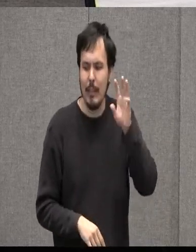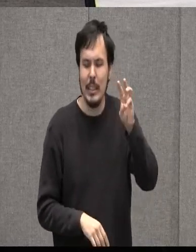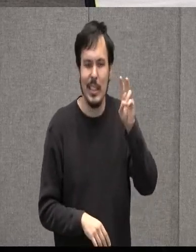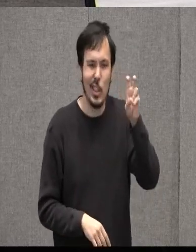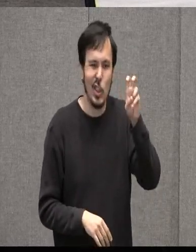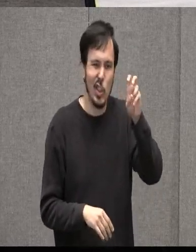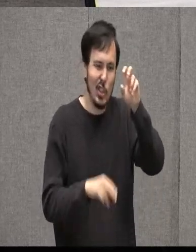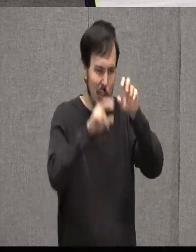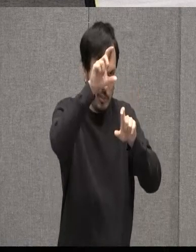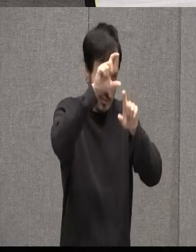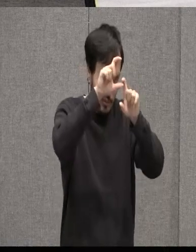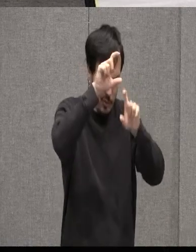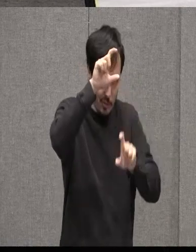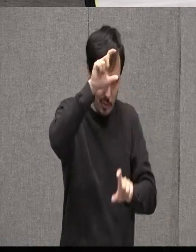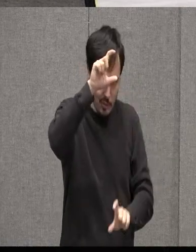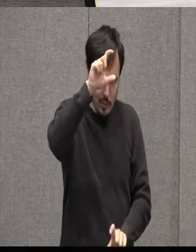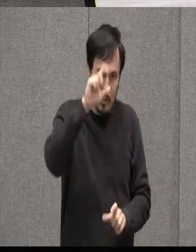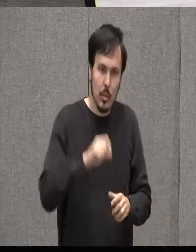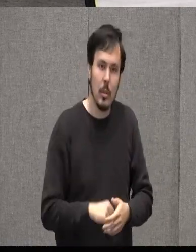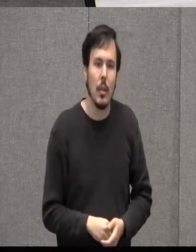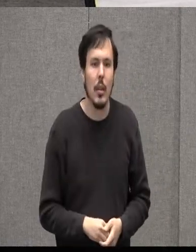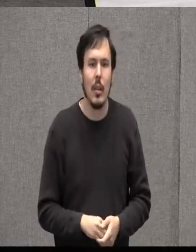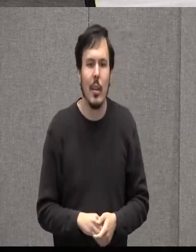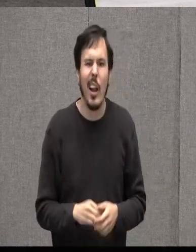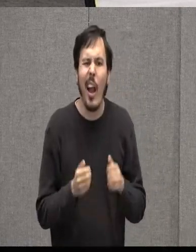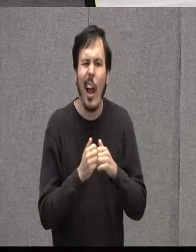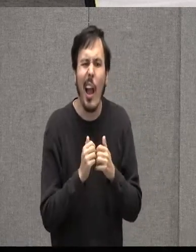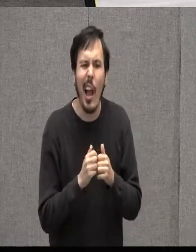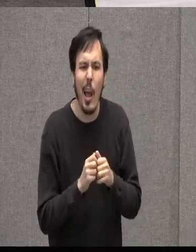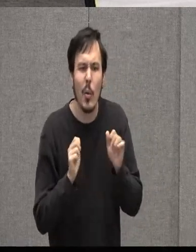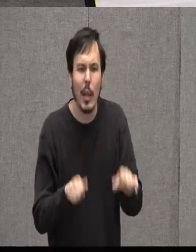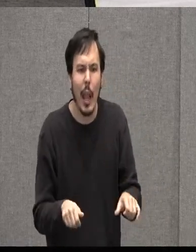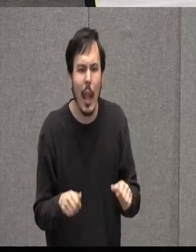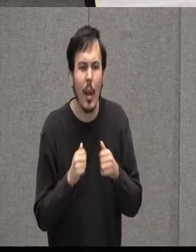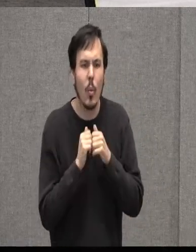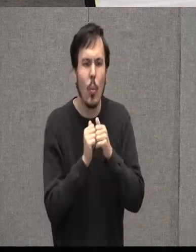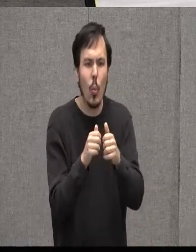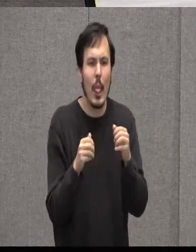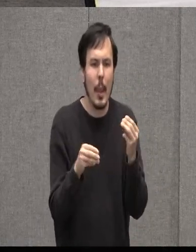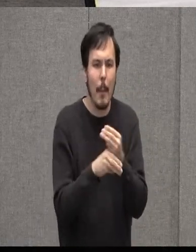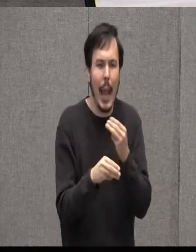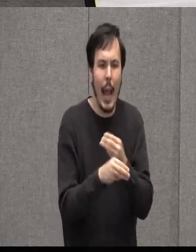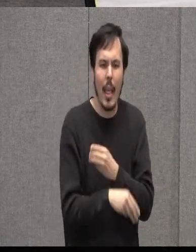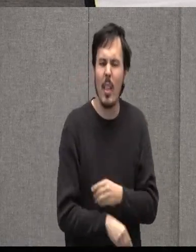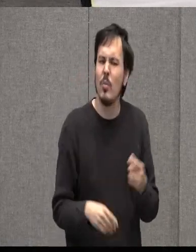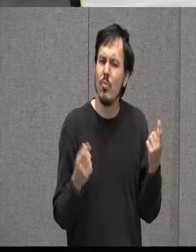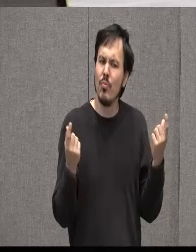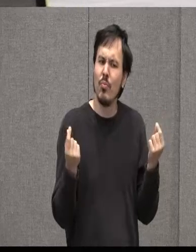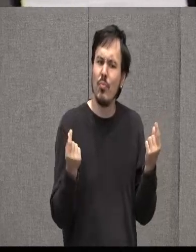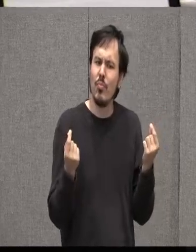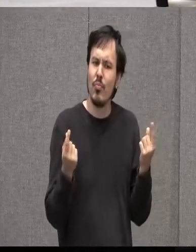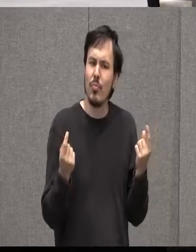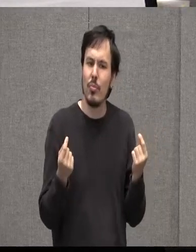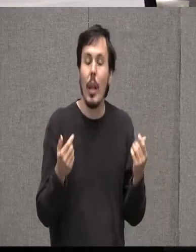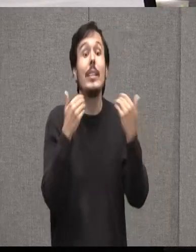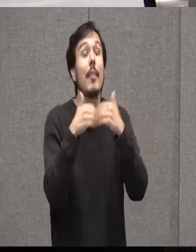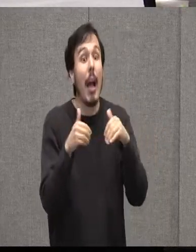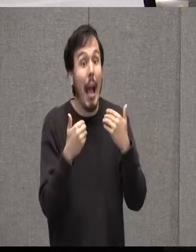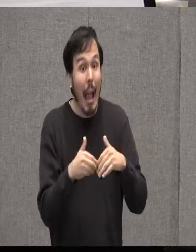the size of a regular man's ear, are 3 inches. And what we need to